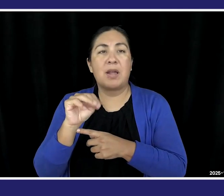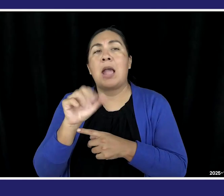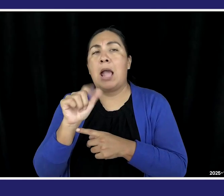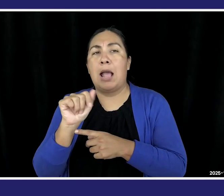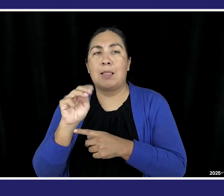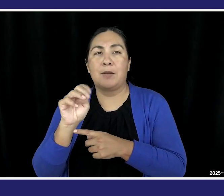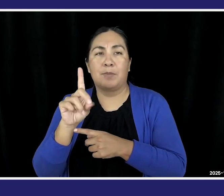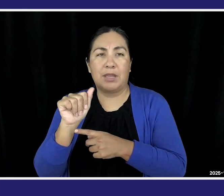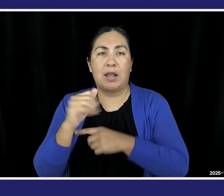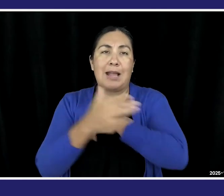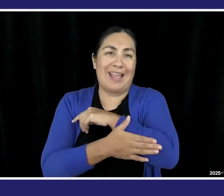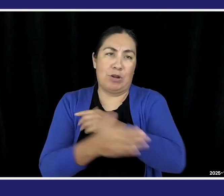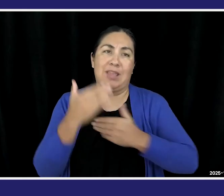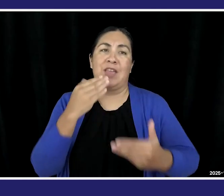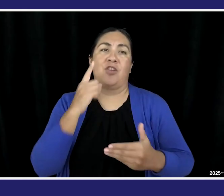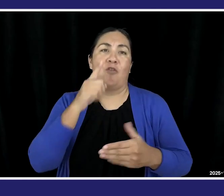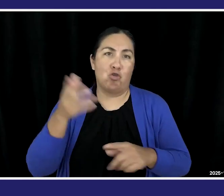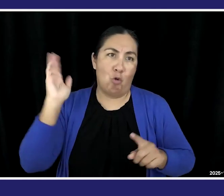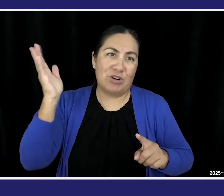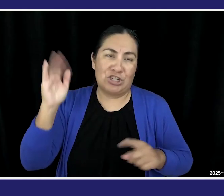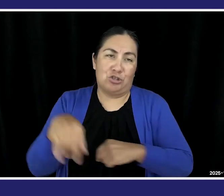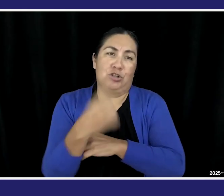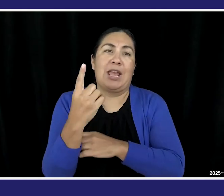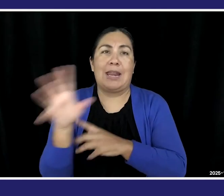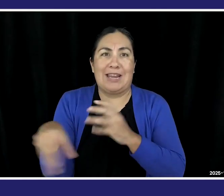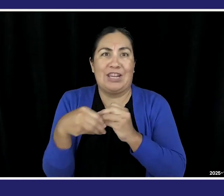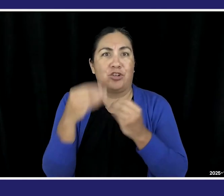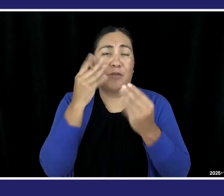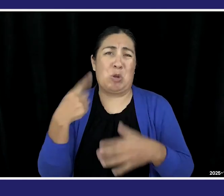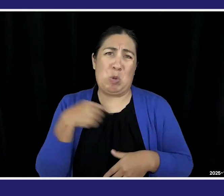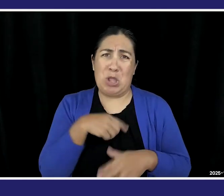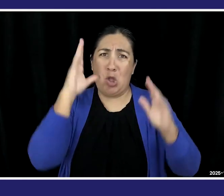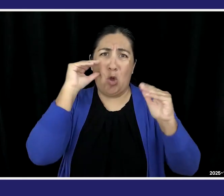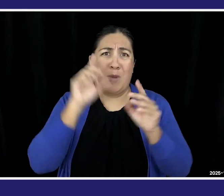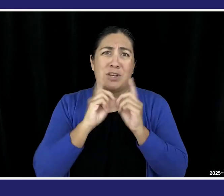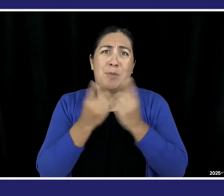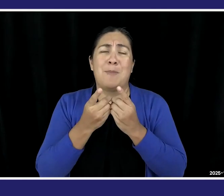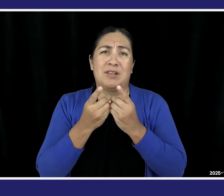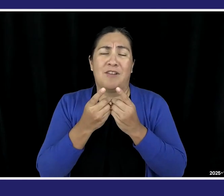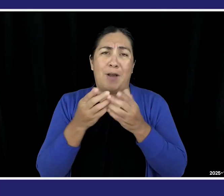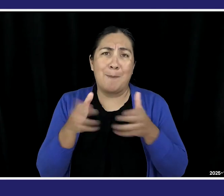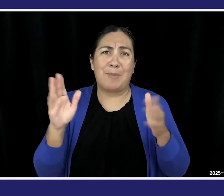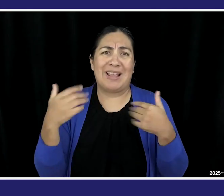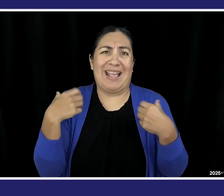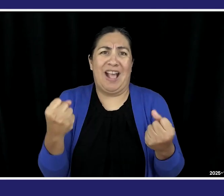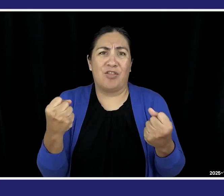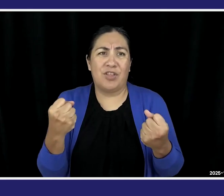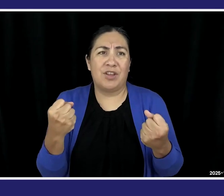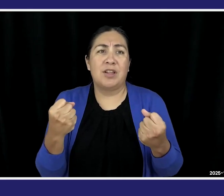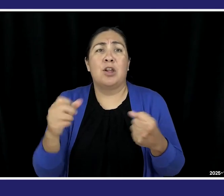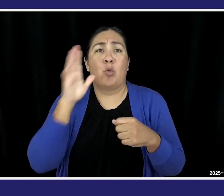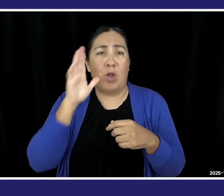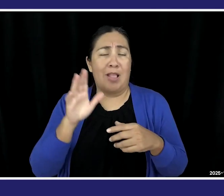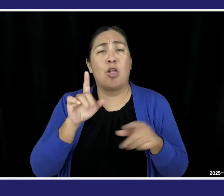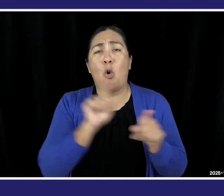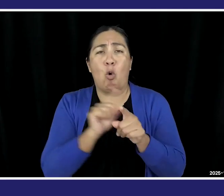information. We hope that the Department of Public Health will allocate a significant percentage of this prevention